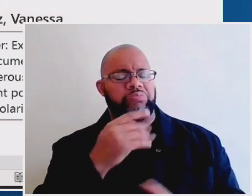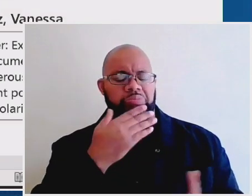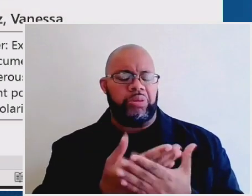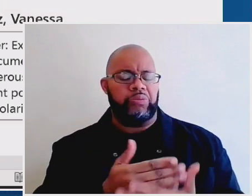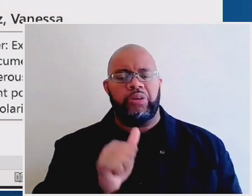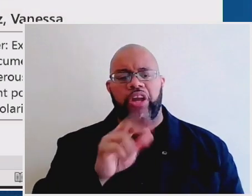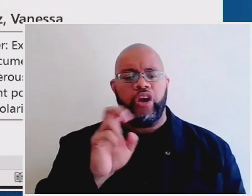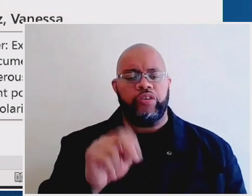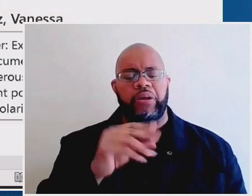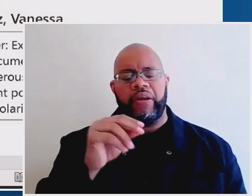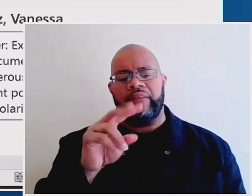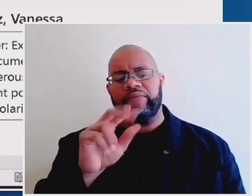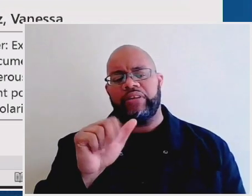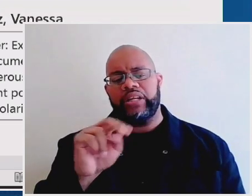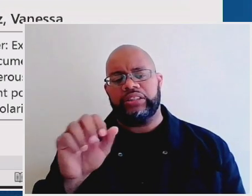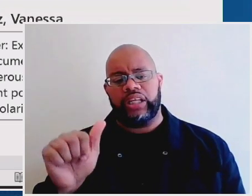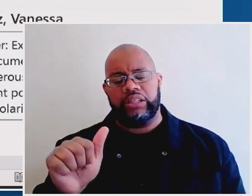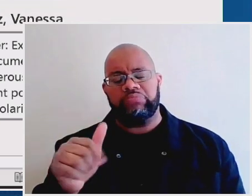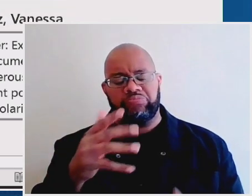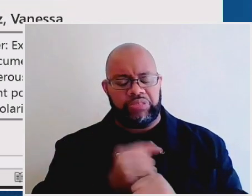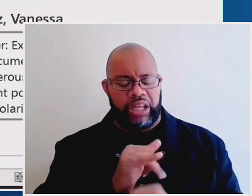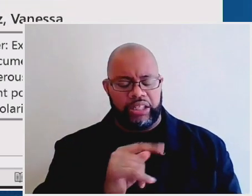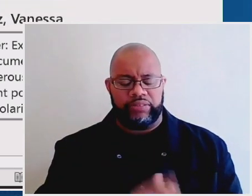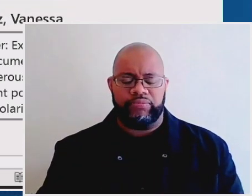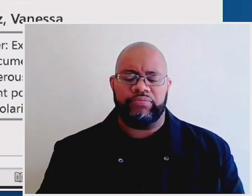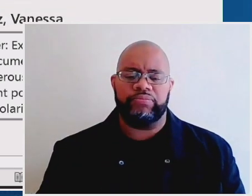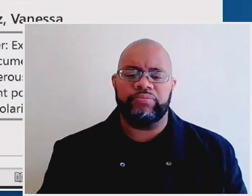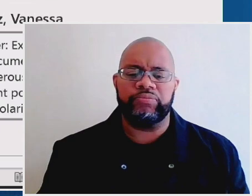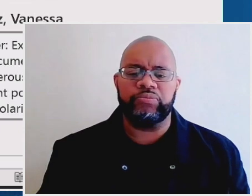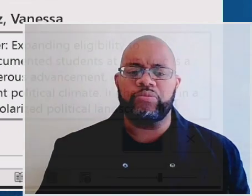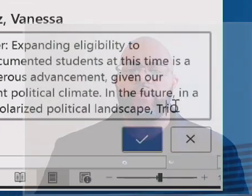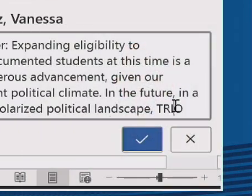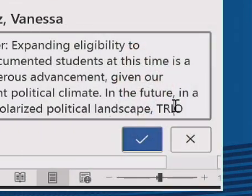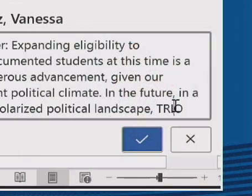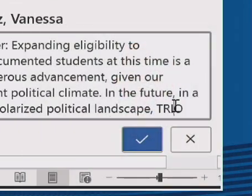you. All right. Any other comments?